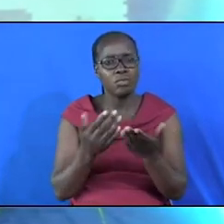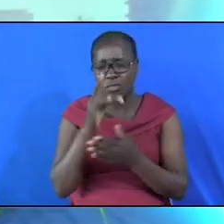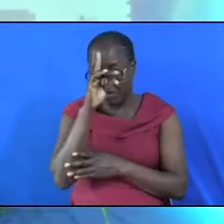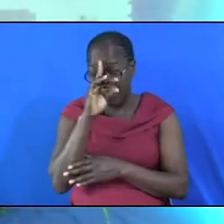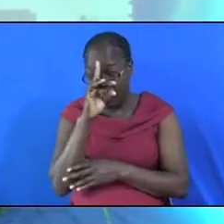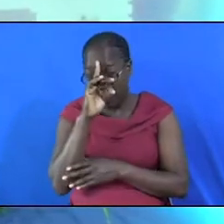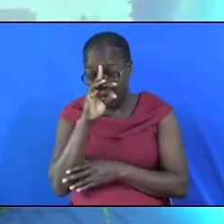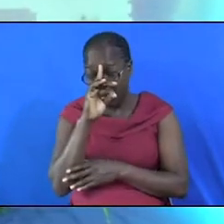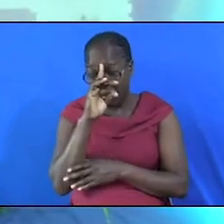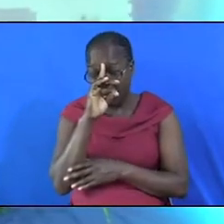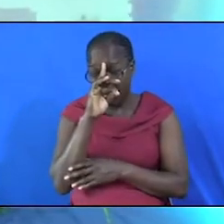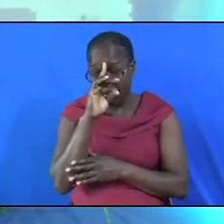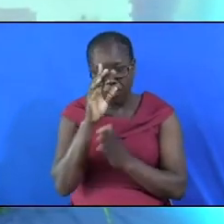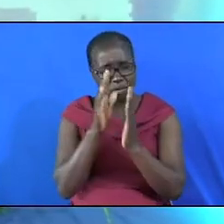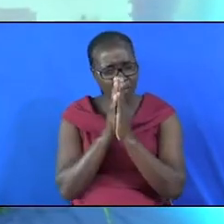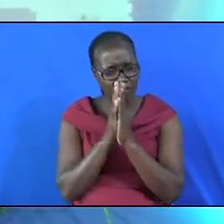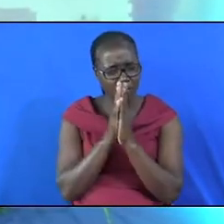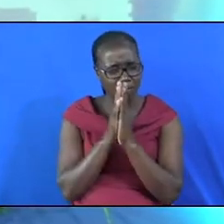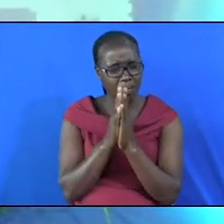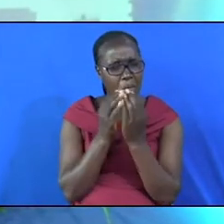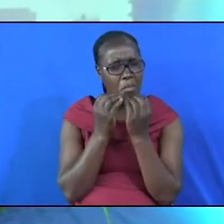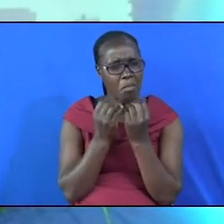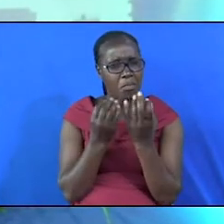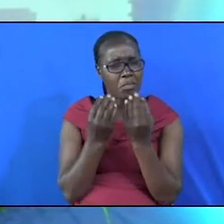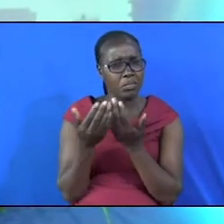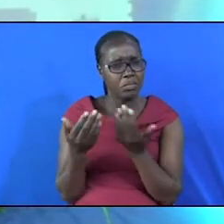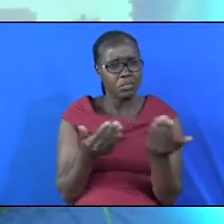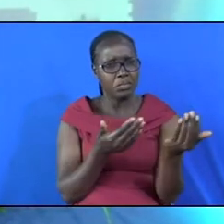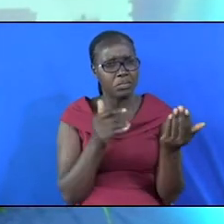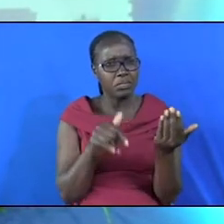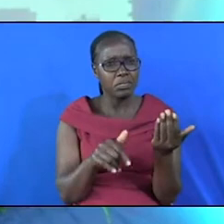today. And we are praying for more babies. Hallelujah.